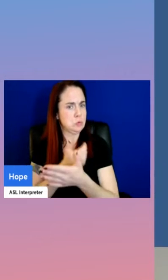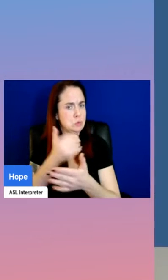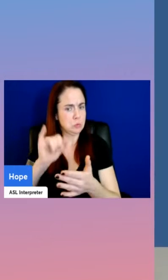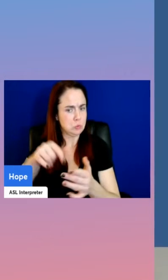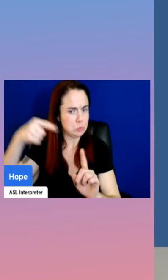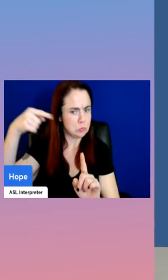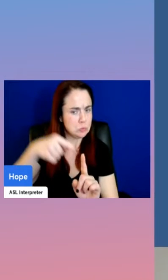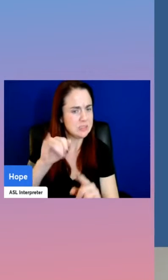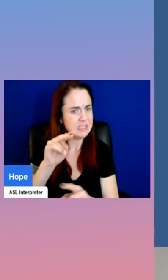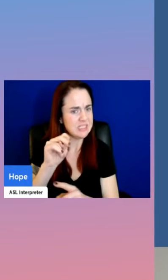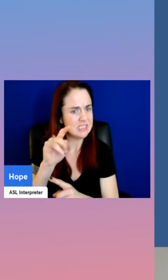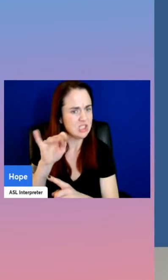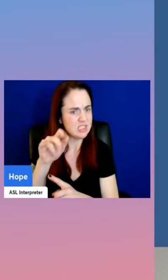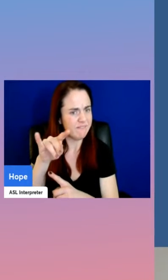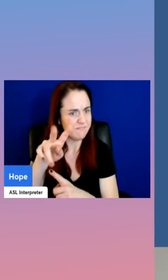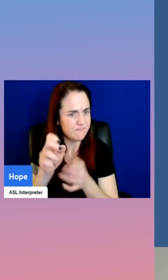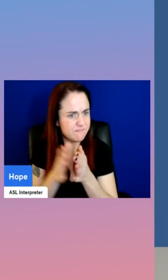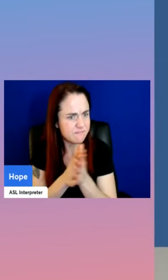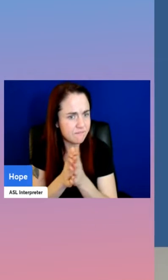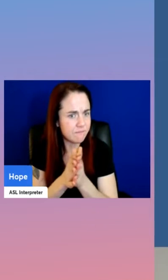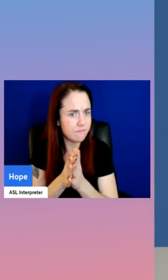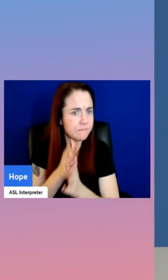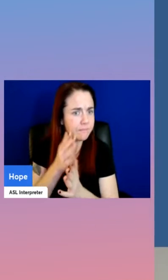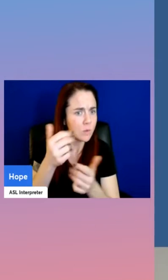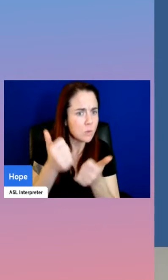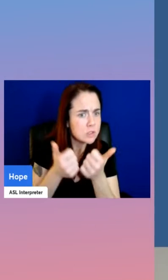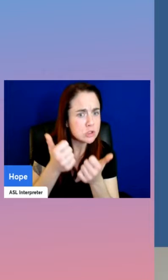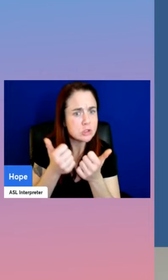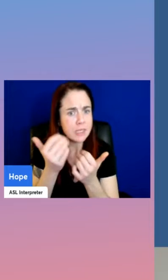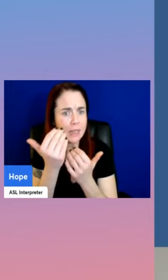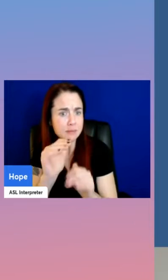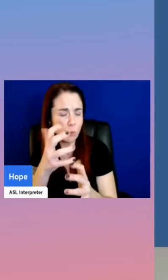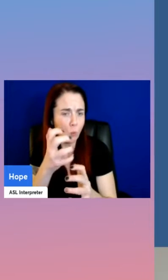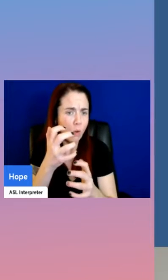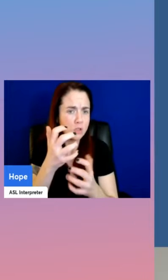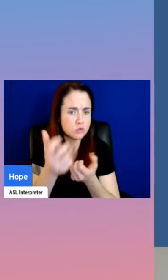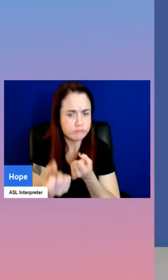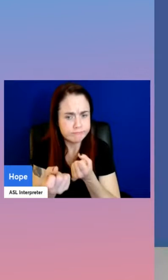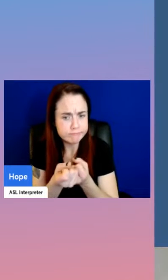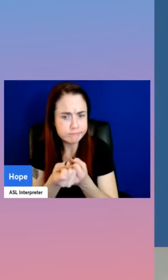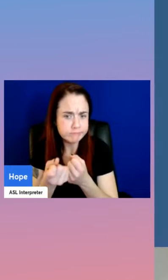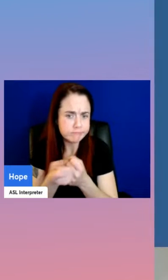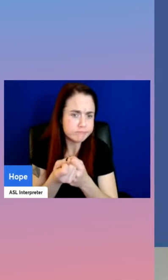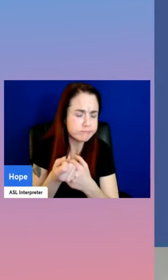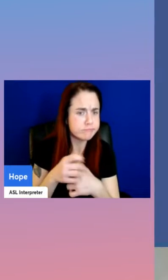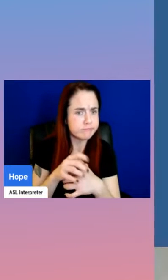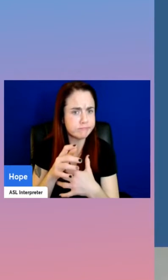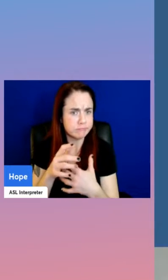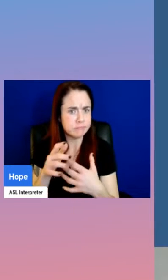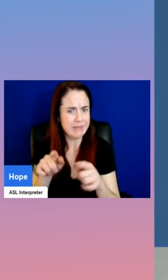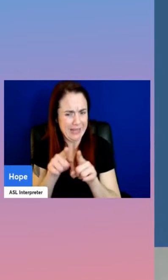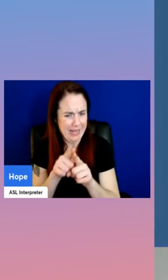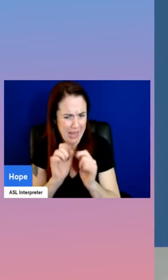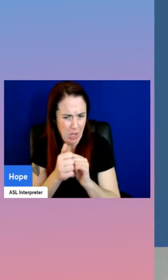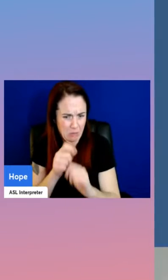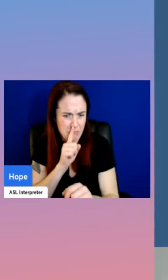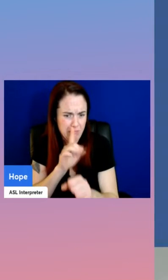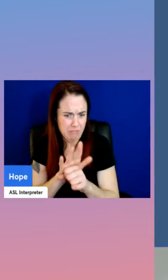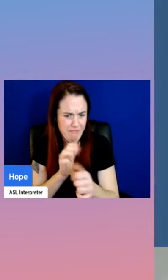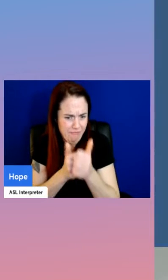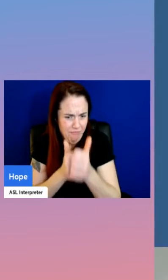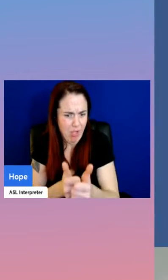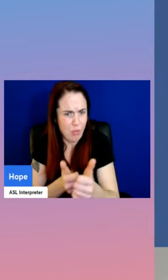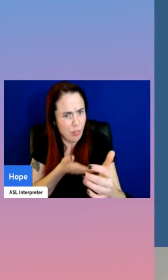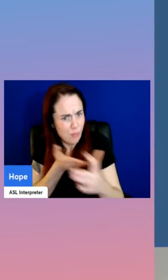that we want to enforce as part of our initiative? And how do we want to ensure that people actually do follow through with it?